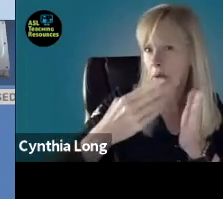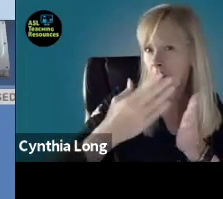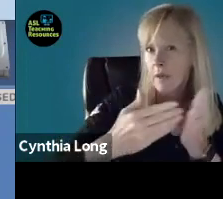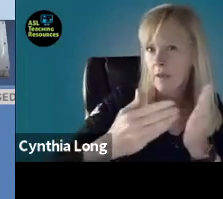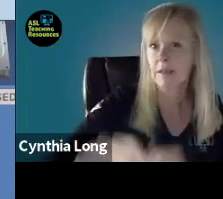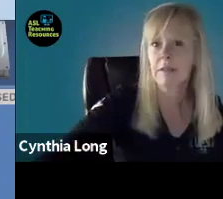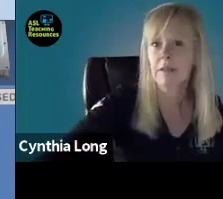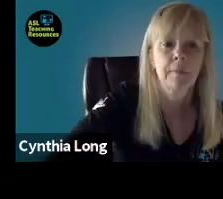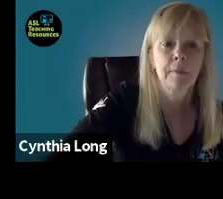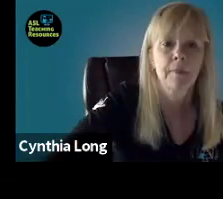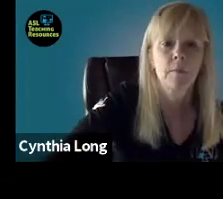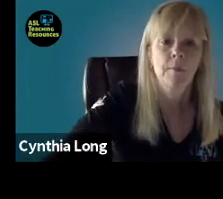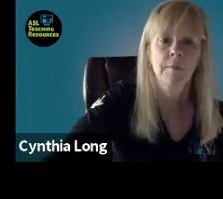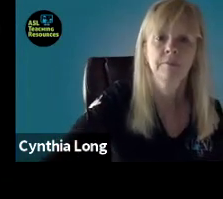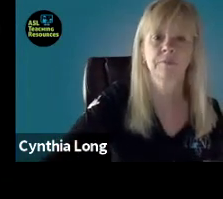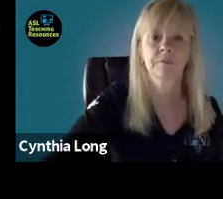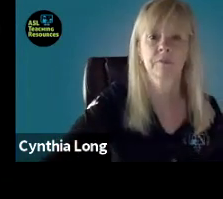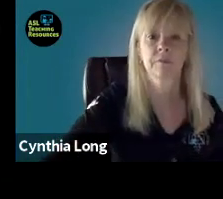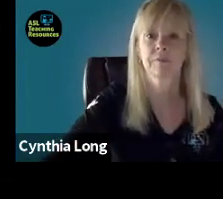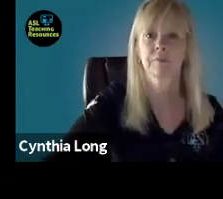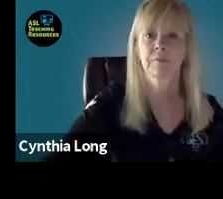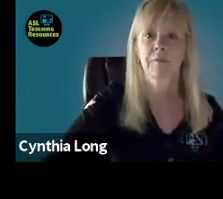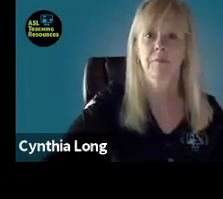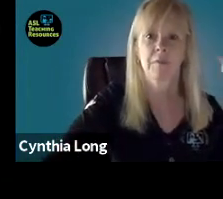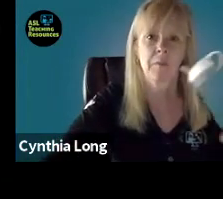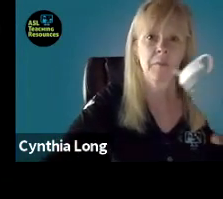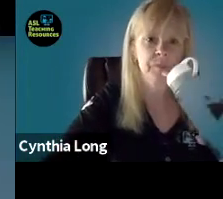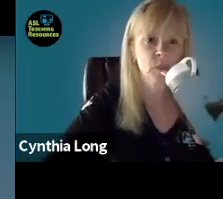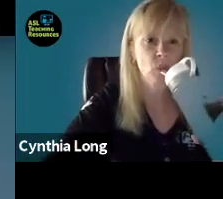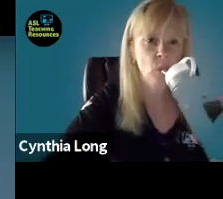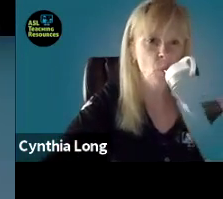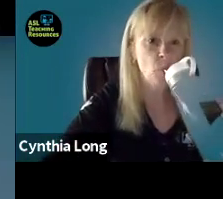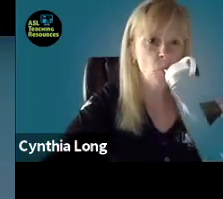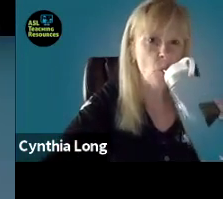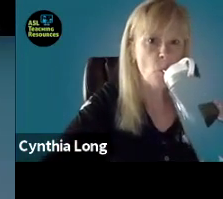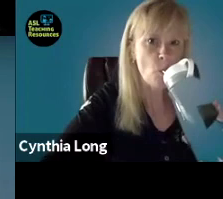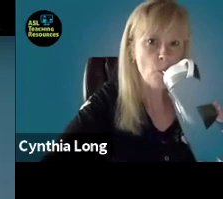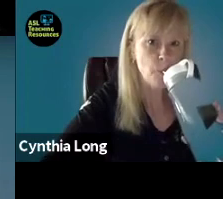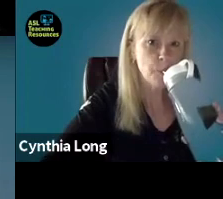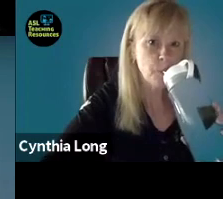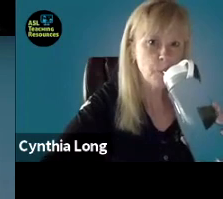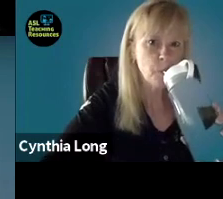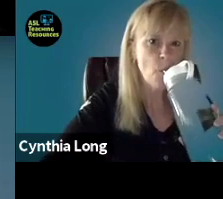short part of this. Hi. Hi.